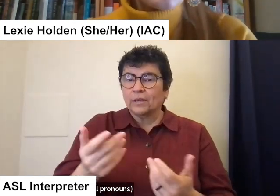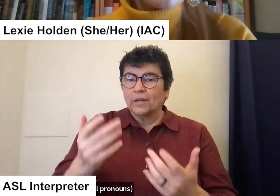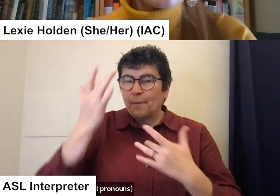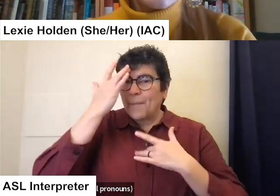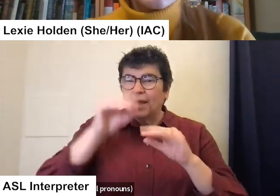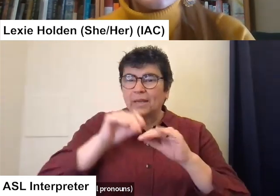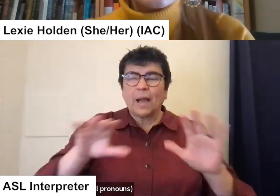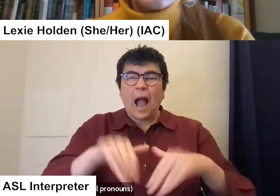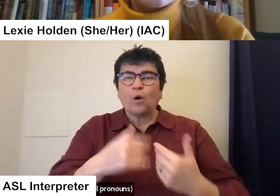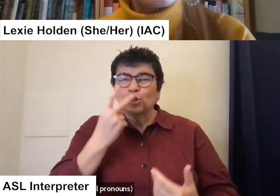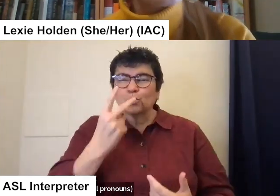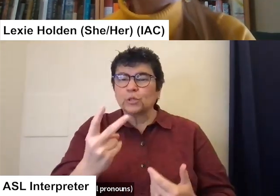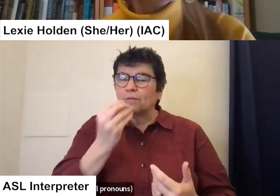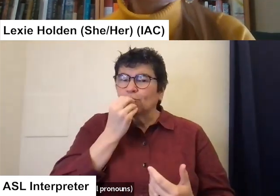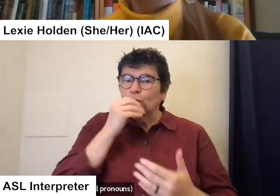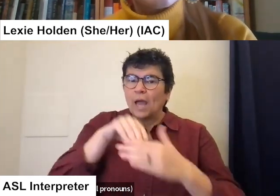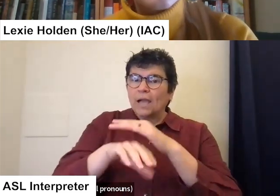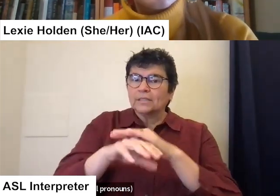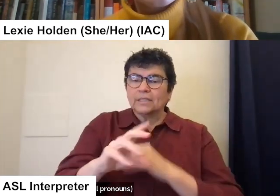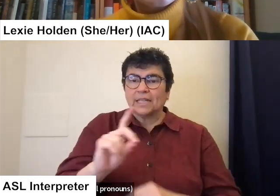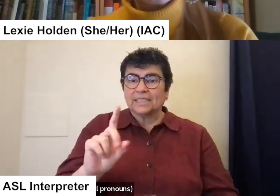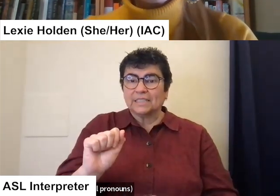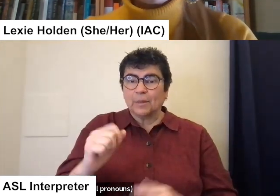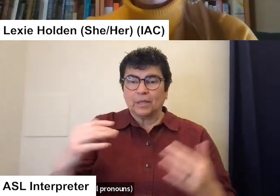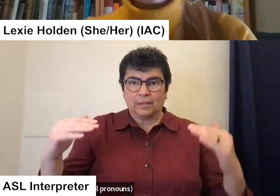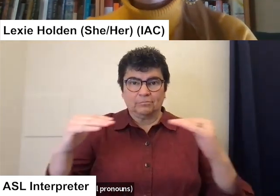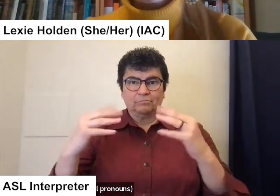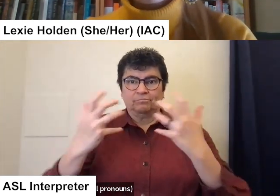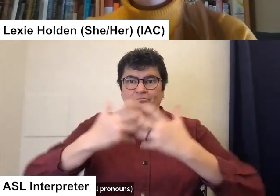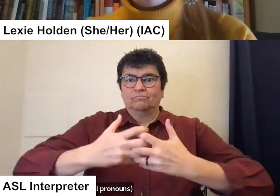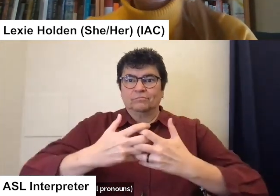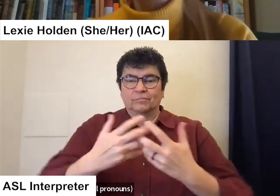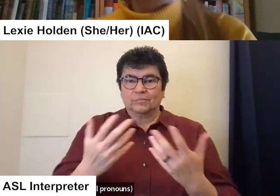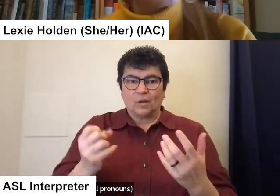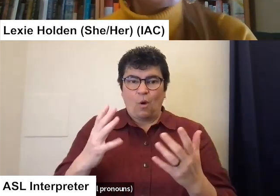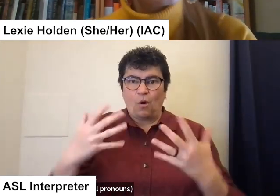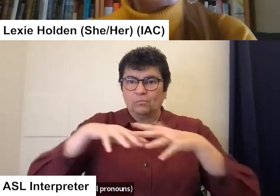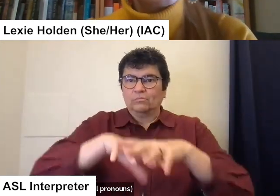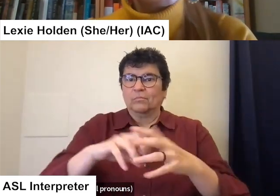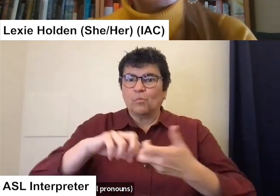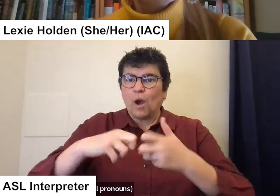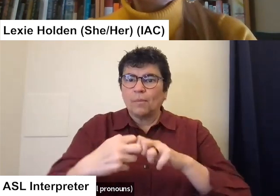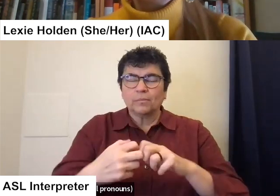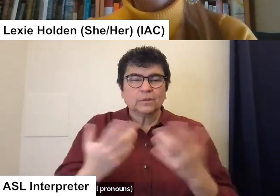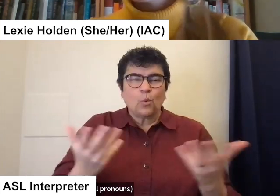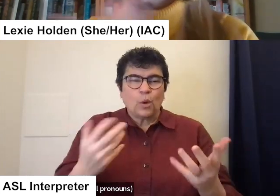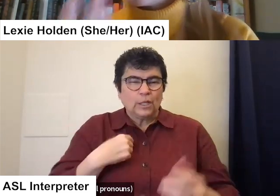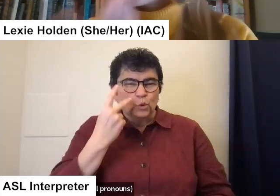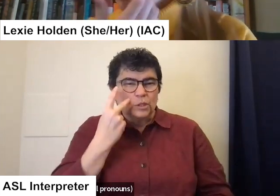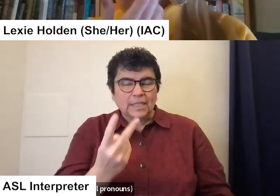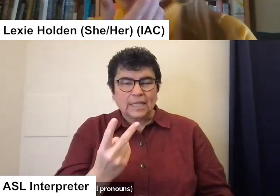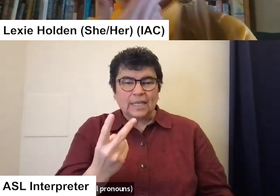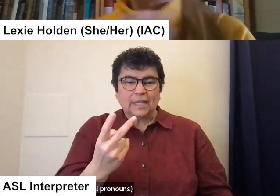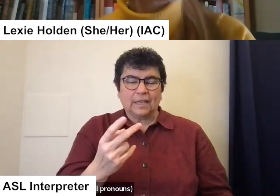you see food access and disability intersect? And what were some of the problems you were seeing?